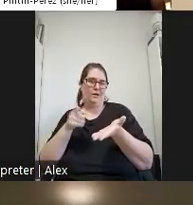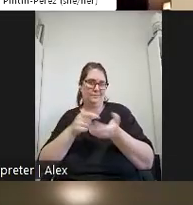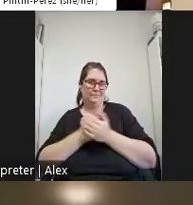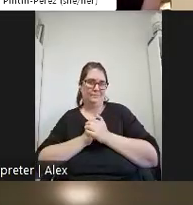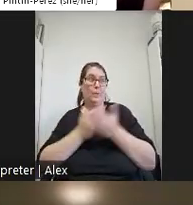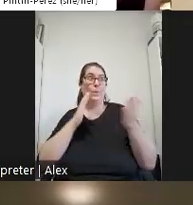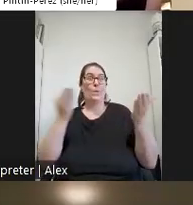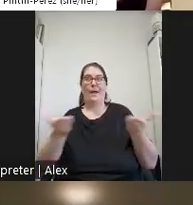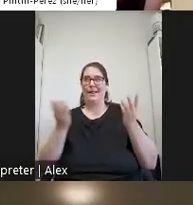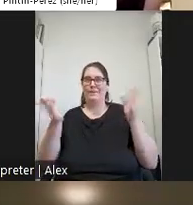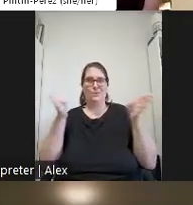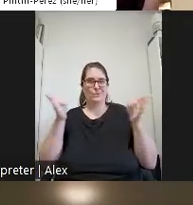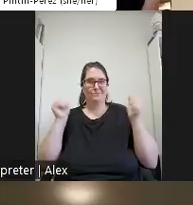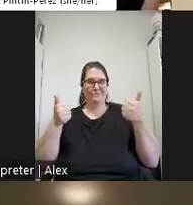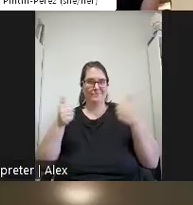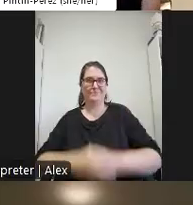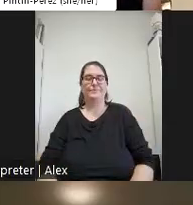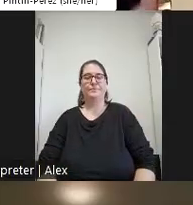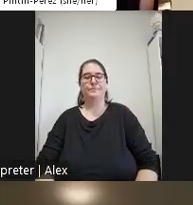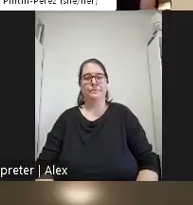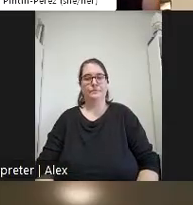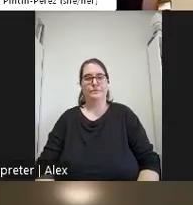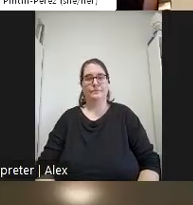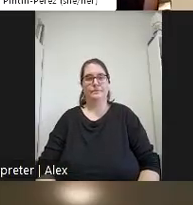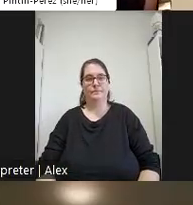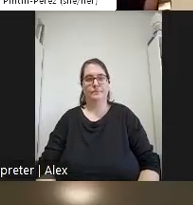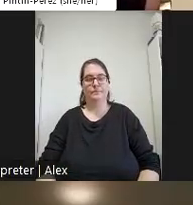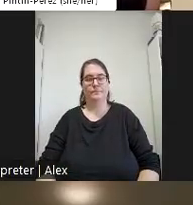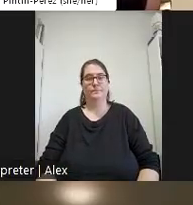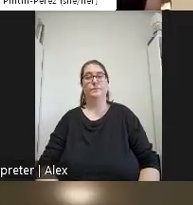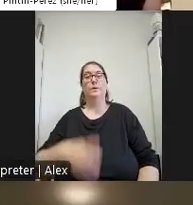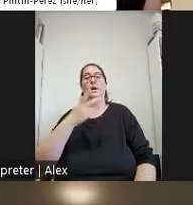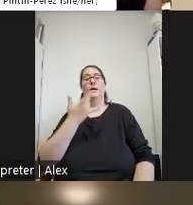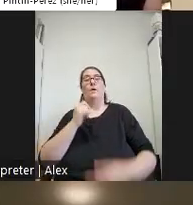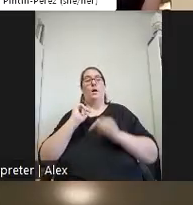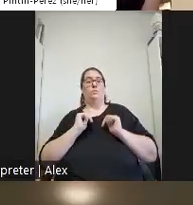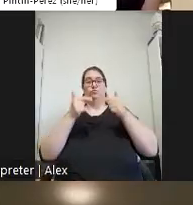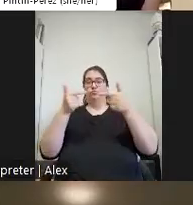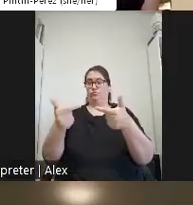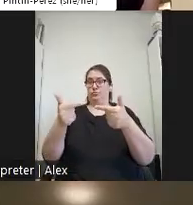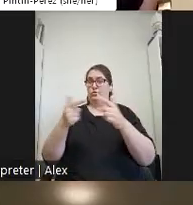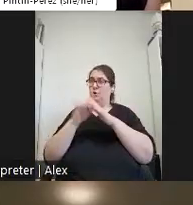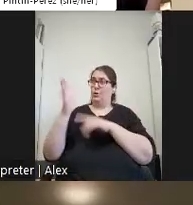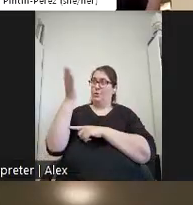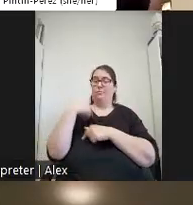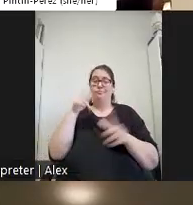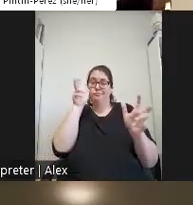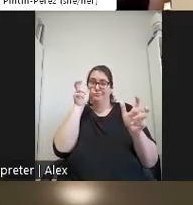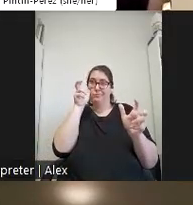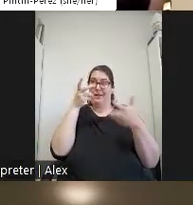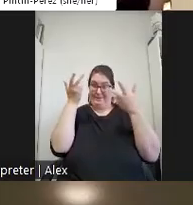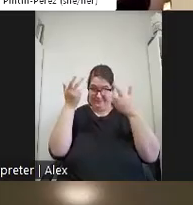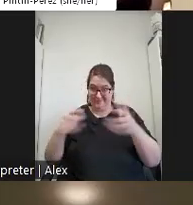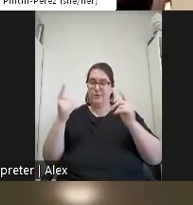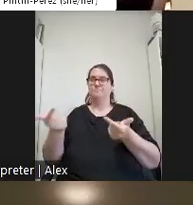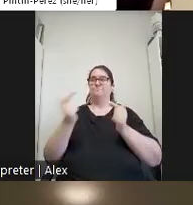Deepa and Emma. I'll now hand it over to you to begin your presentation, and I look forward to rejoining you when we start